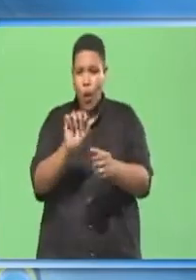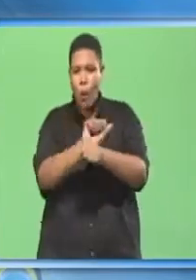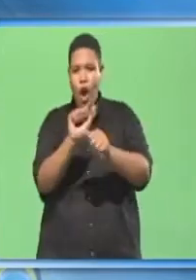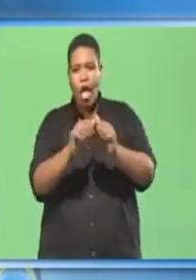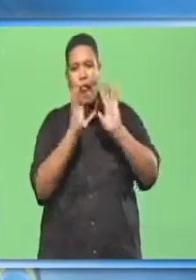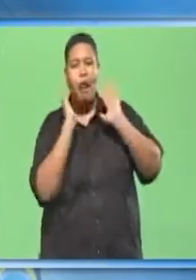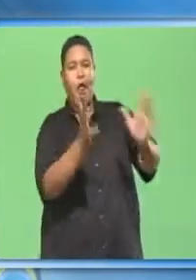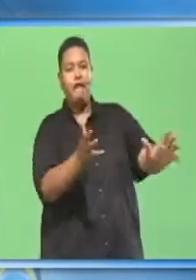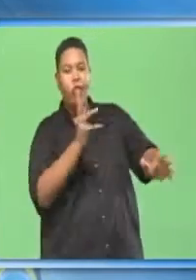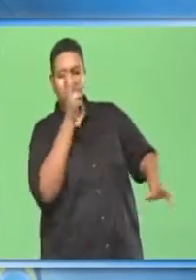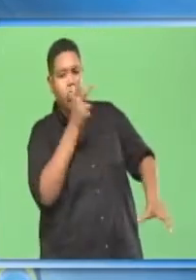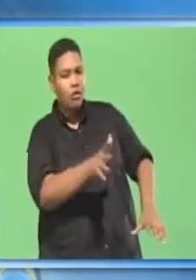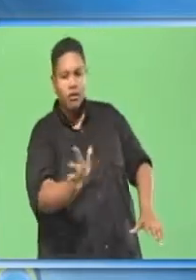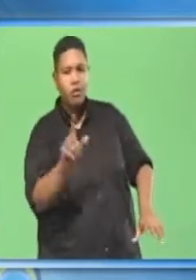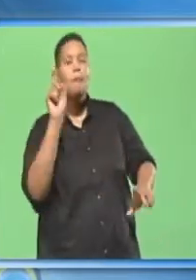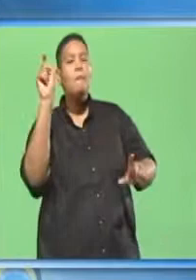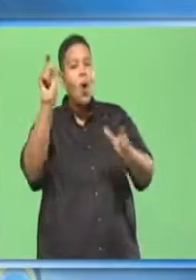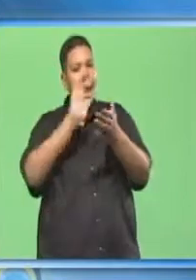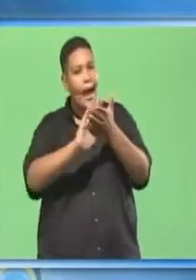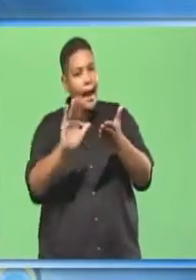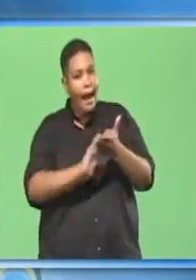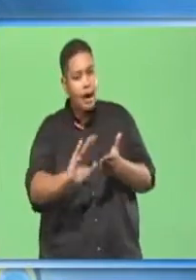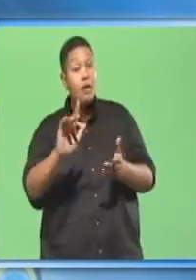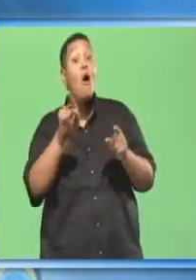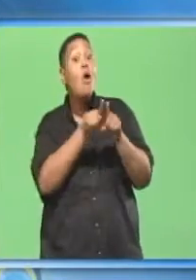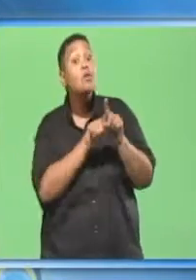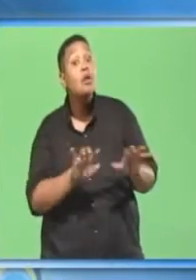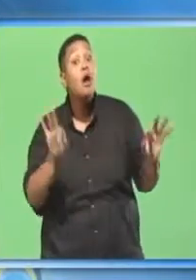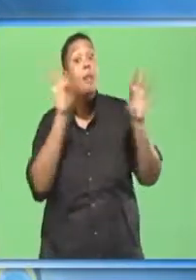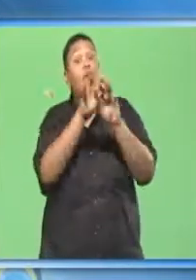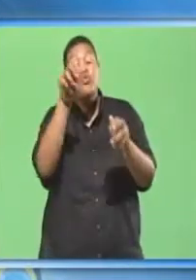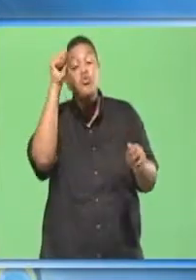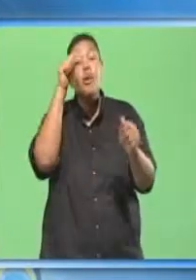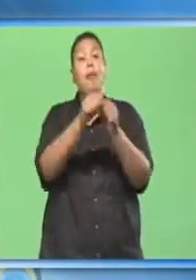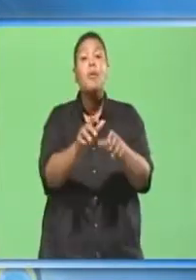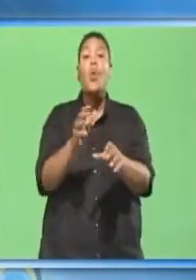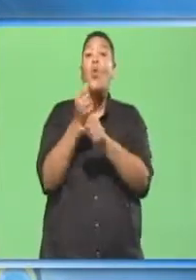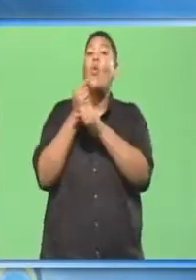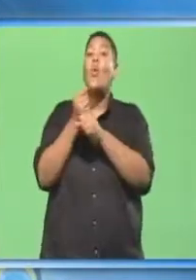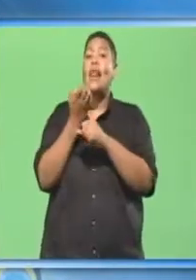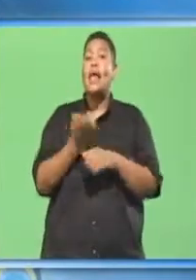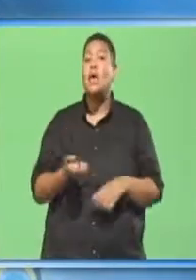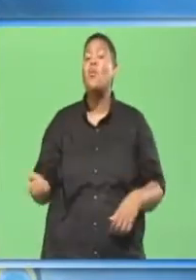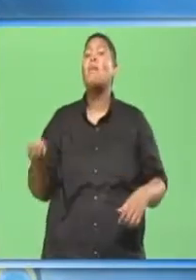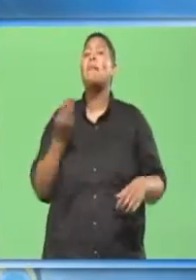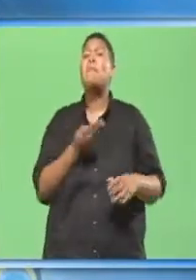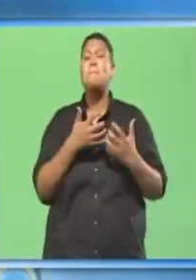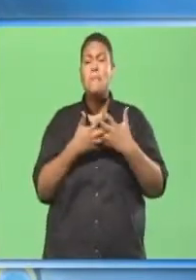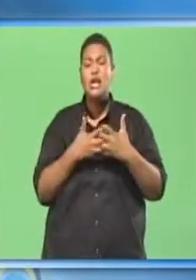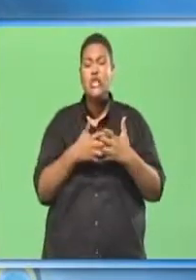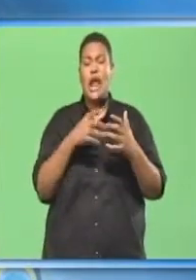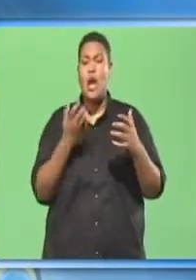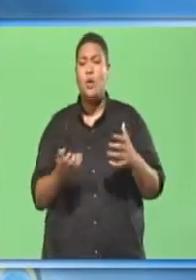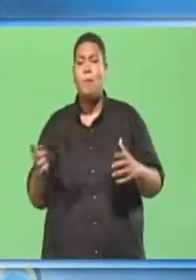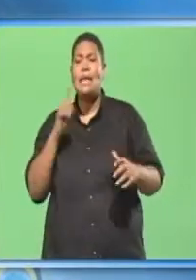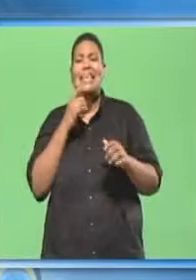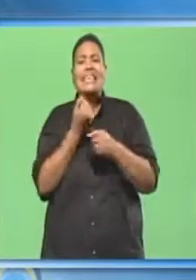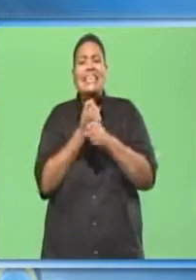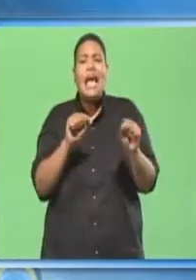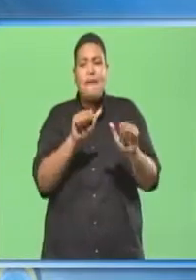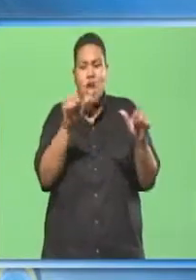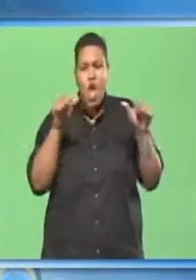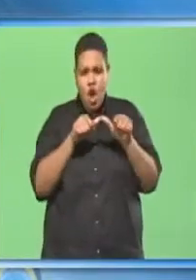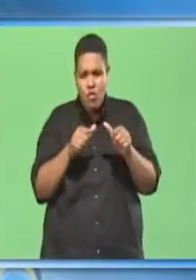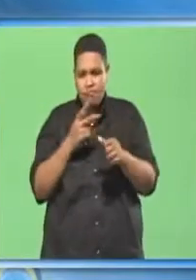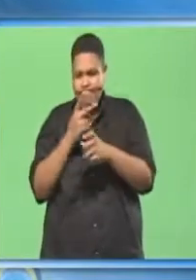area. It is also important to remember to maintain and store tools, machines, and equipment in a safe area.